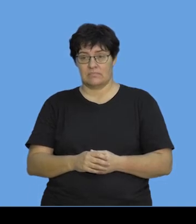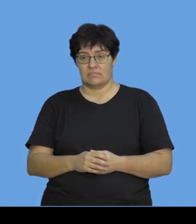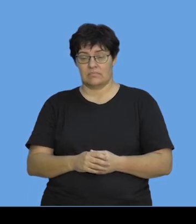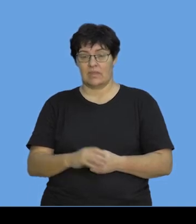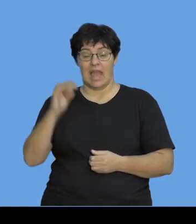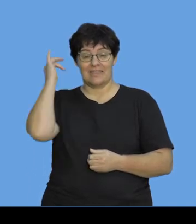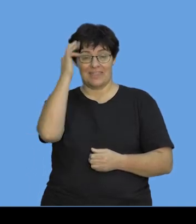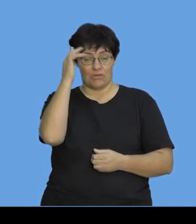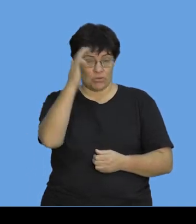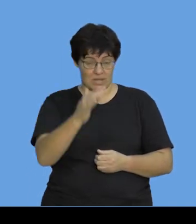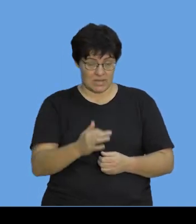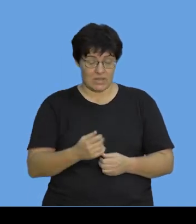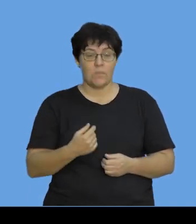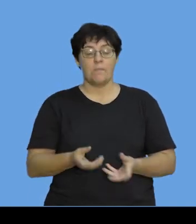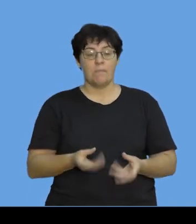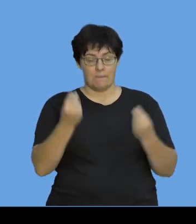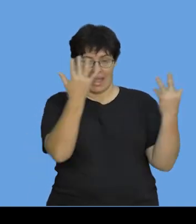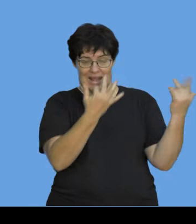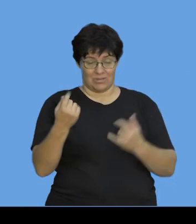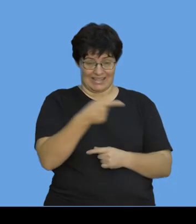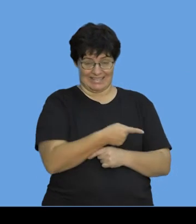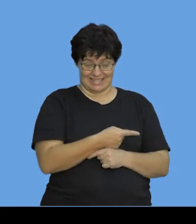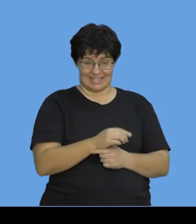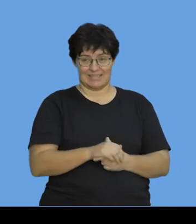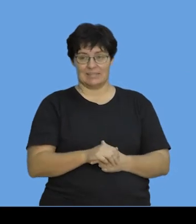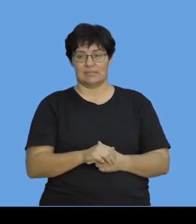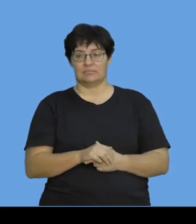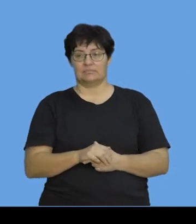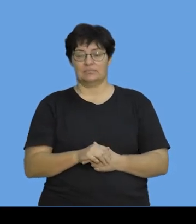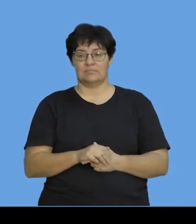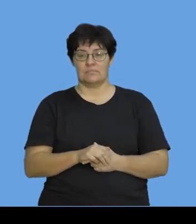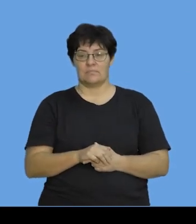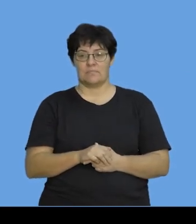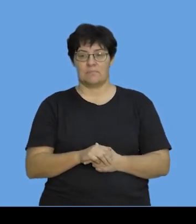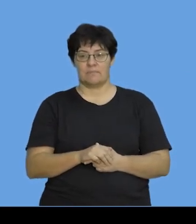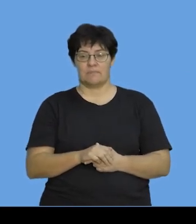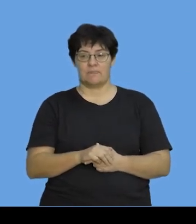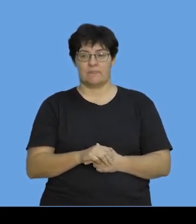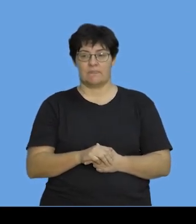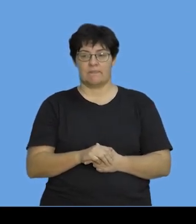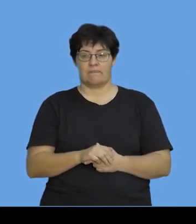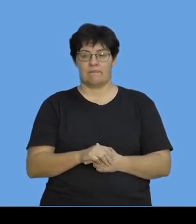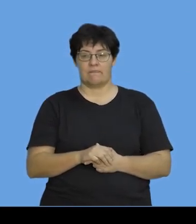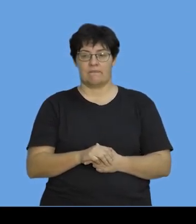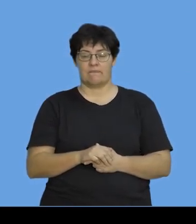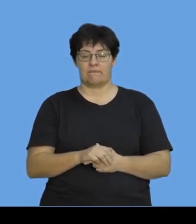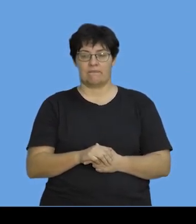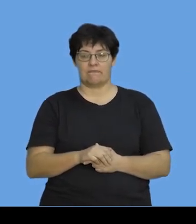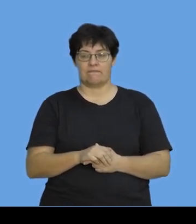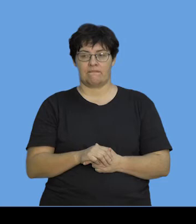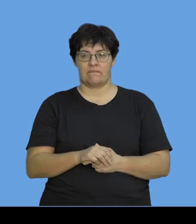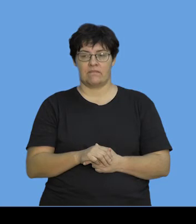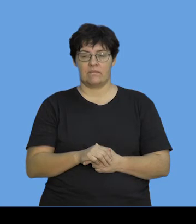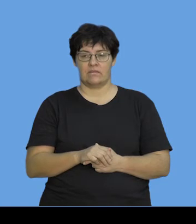theoretical is what we calculated, Okay, so our theoretical yield is what